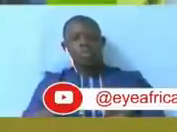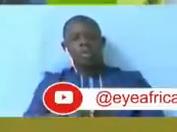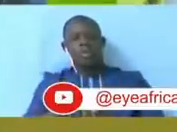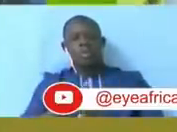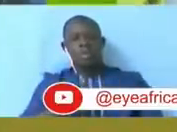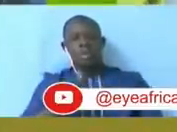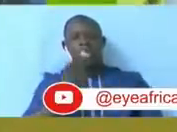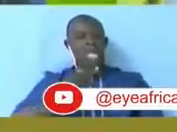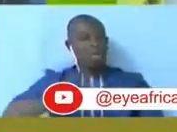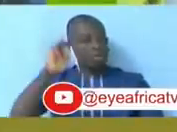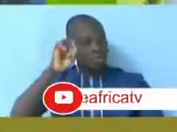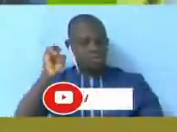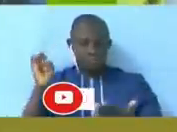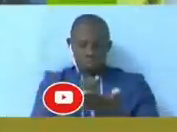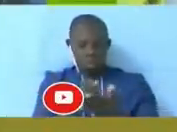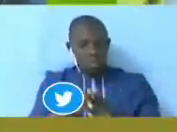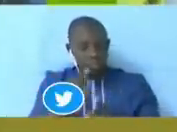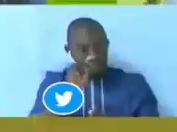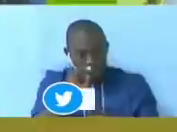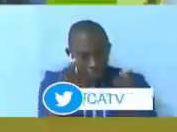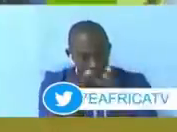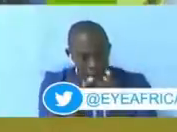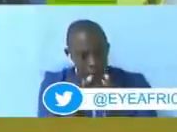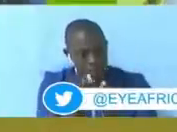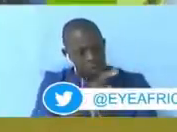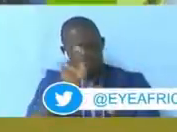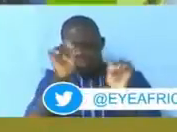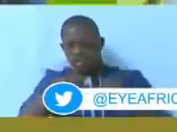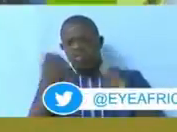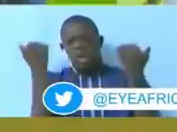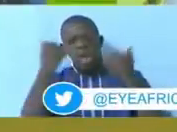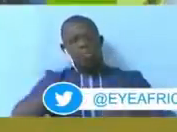used to swear on the Quran that this cannot happen in the Gambia.